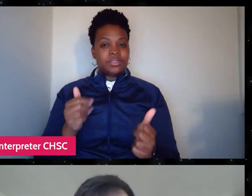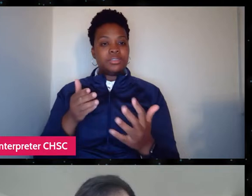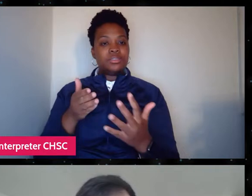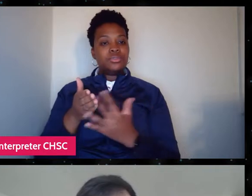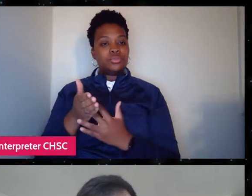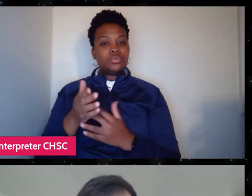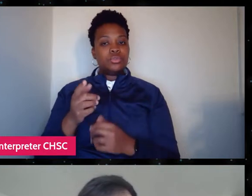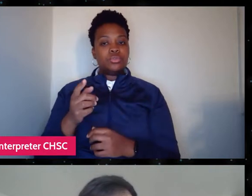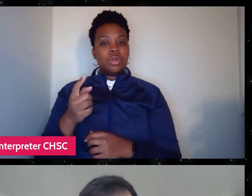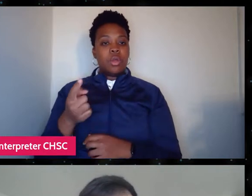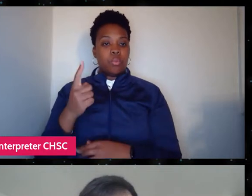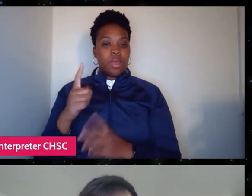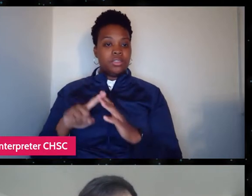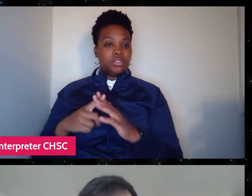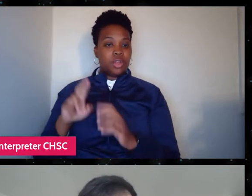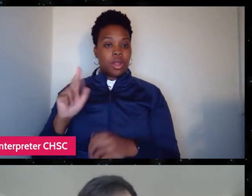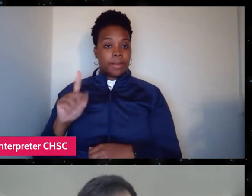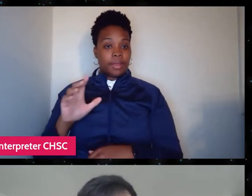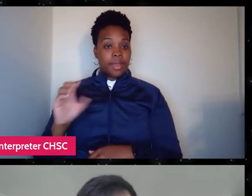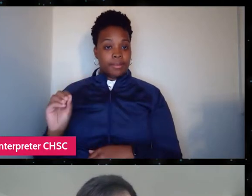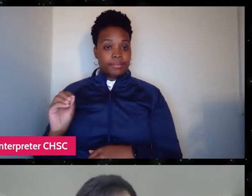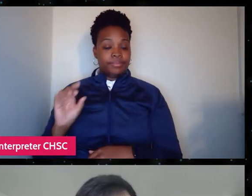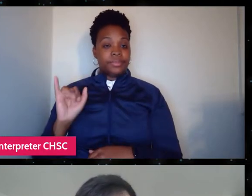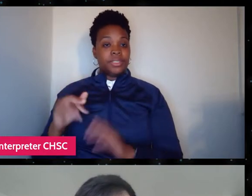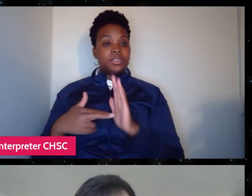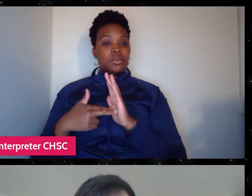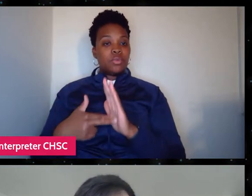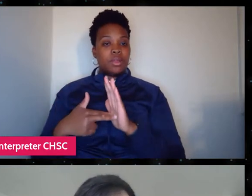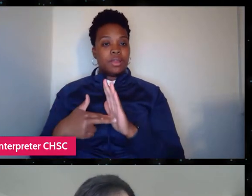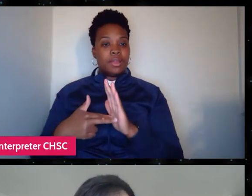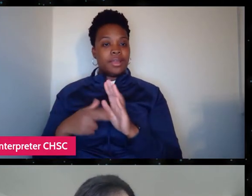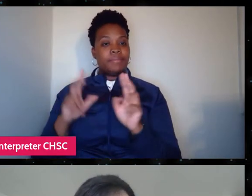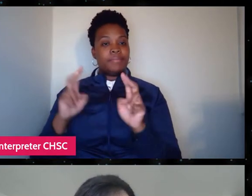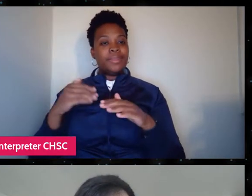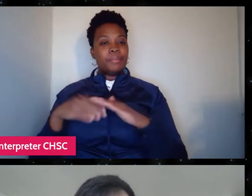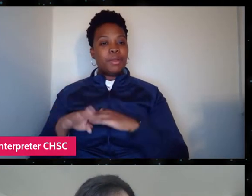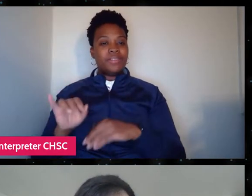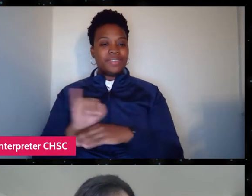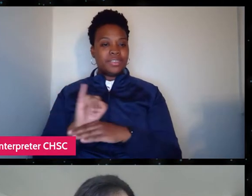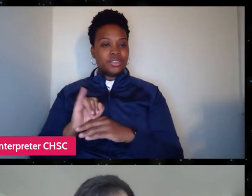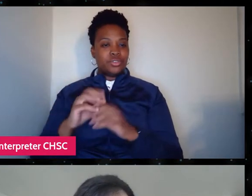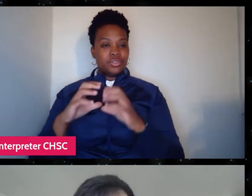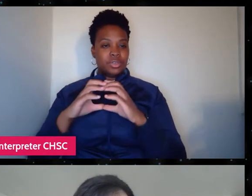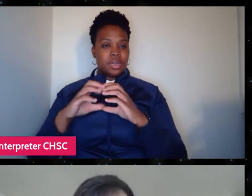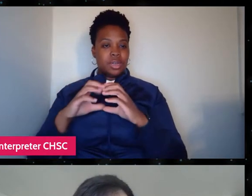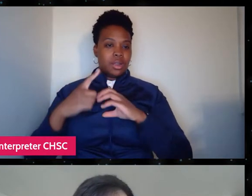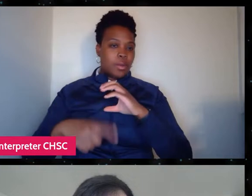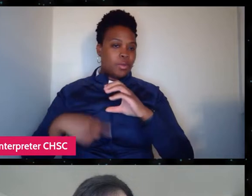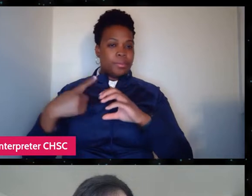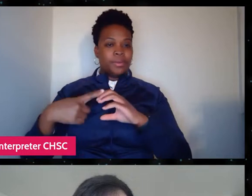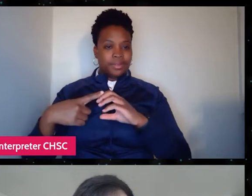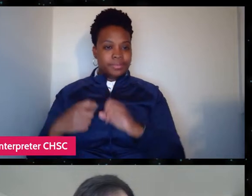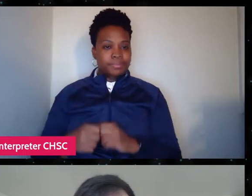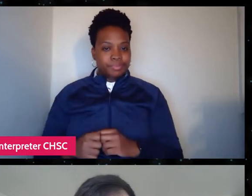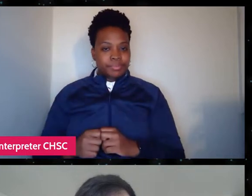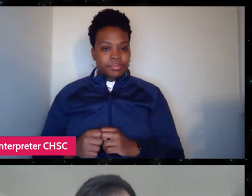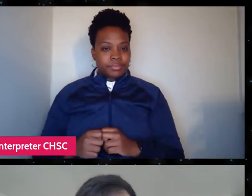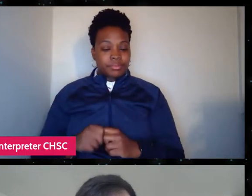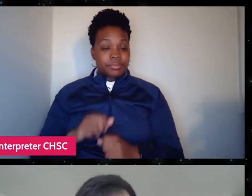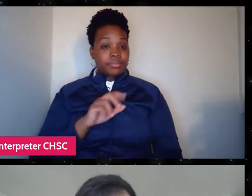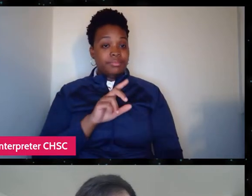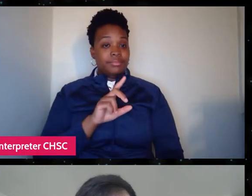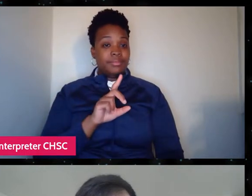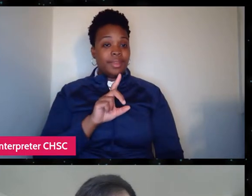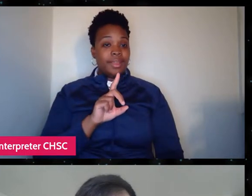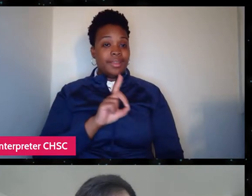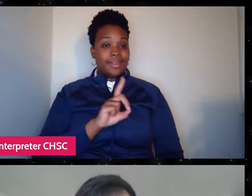of one startup company that is representative of the birth of an industry globally. I just think that is